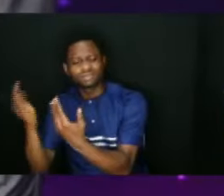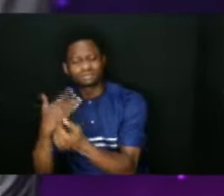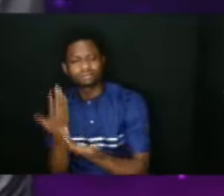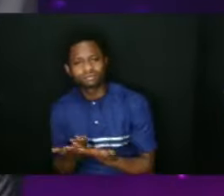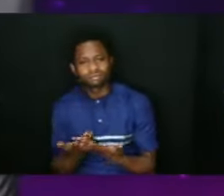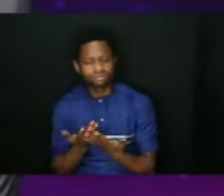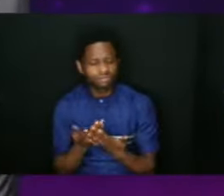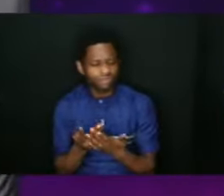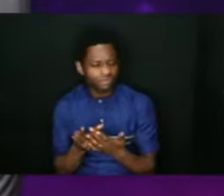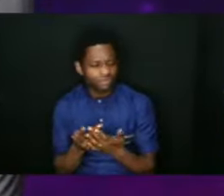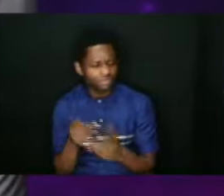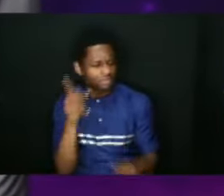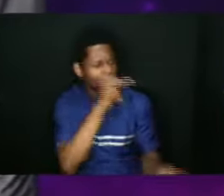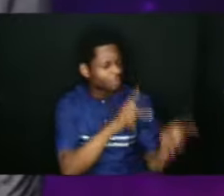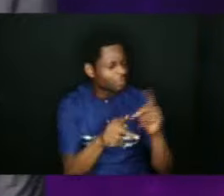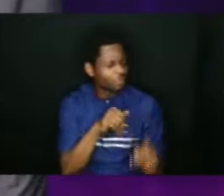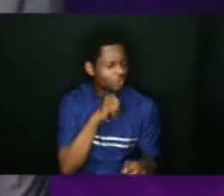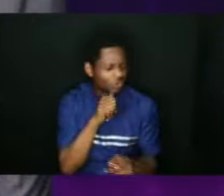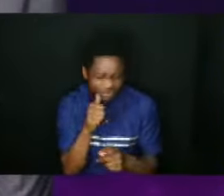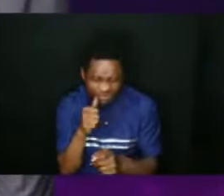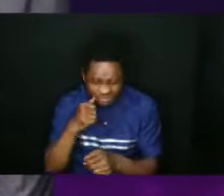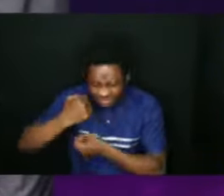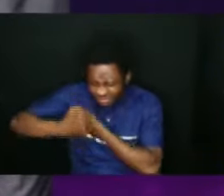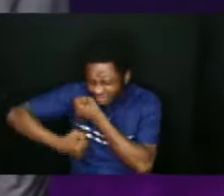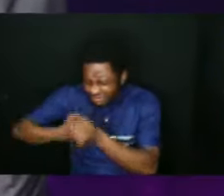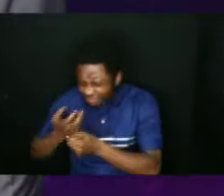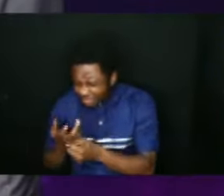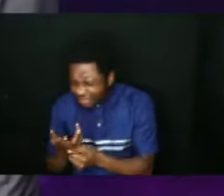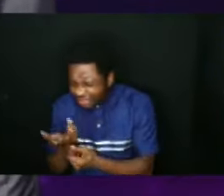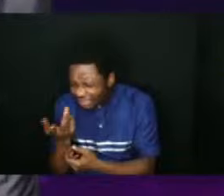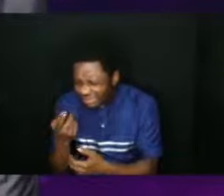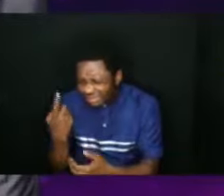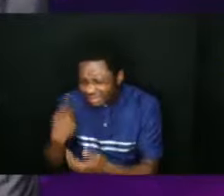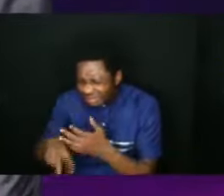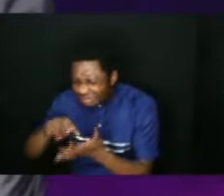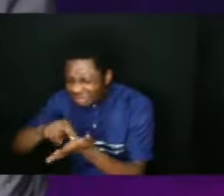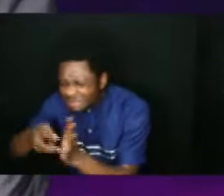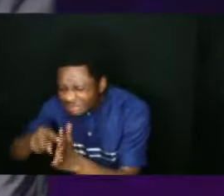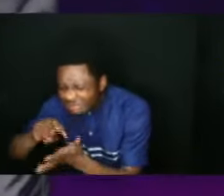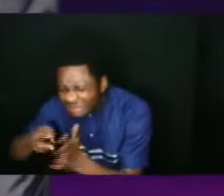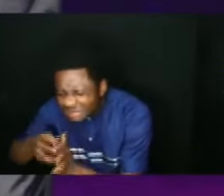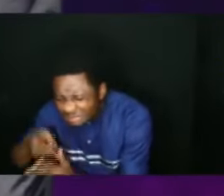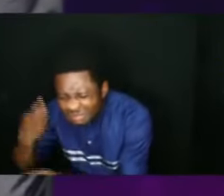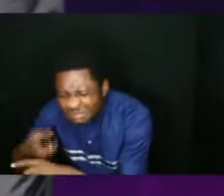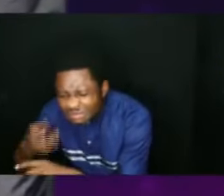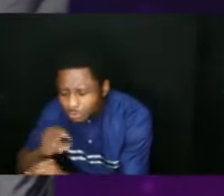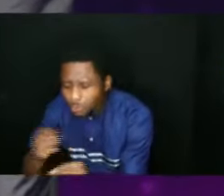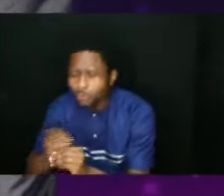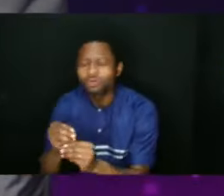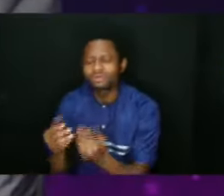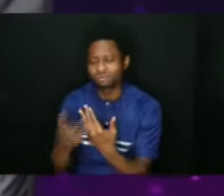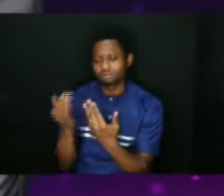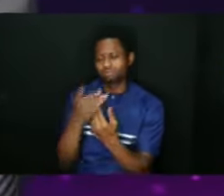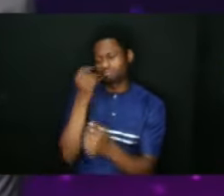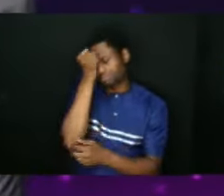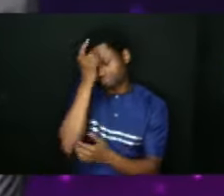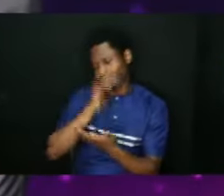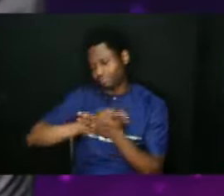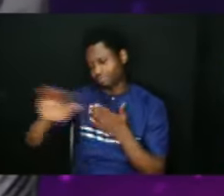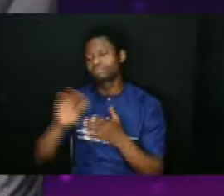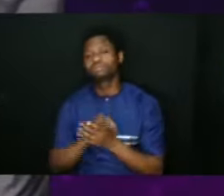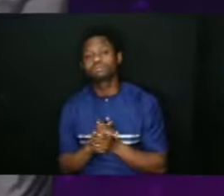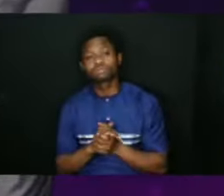People do not struggle to find what you mean. As a